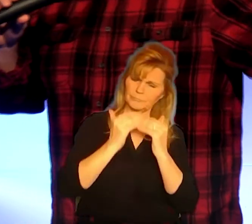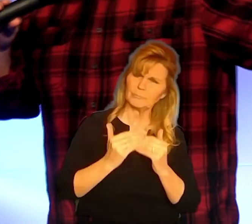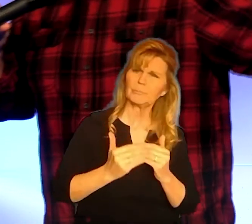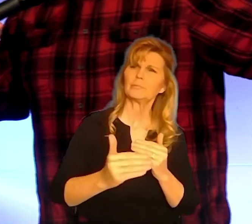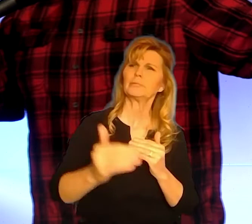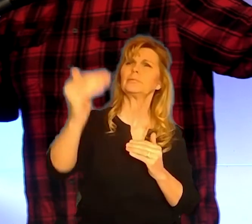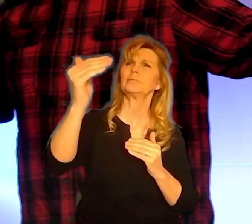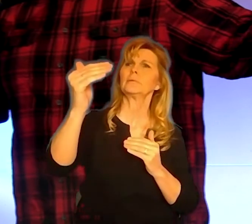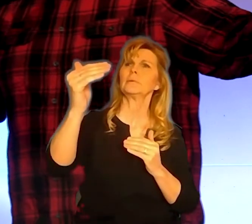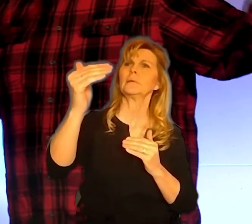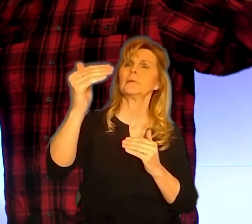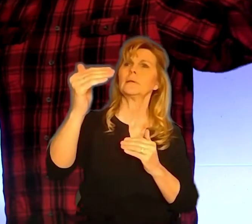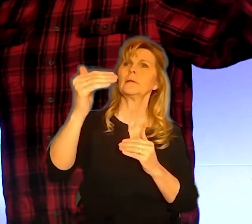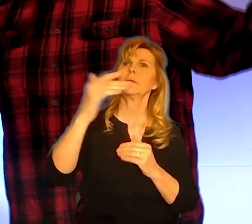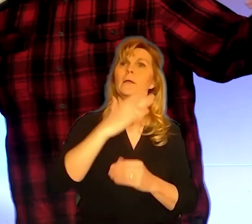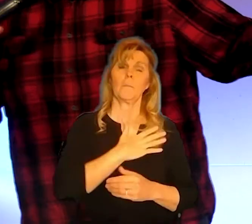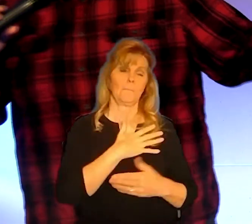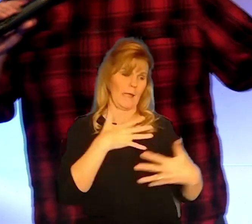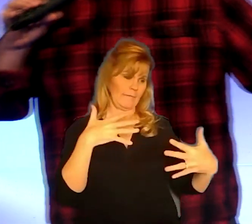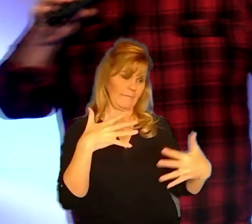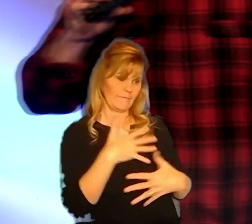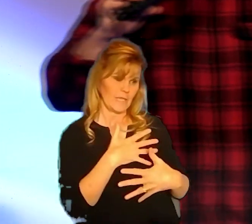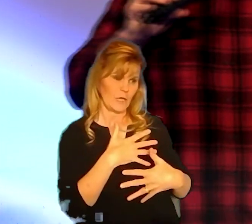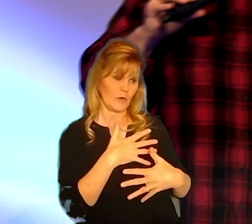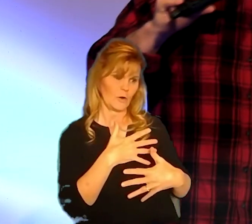I turn away from my fear.